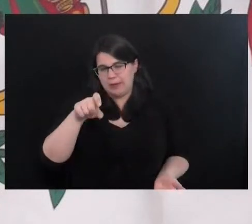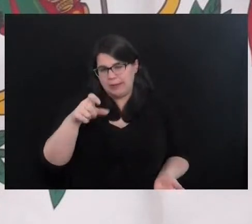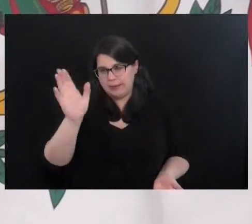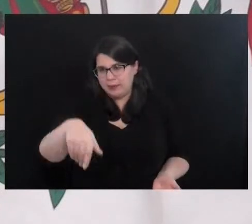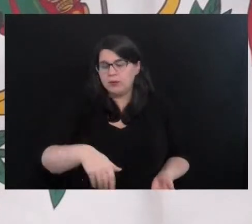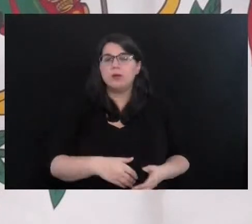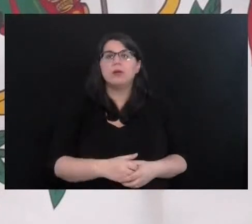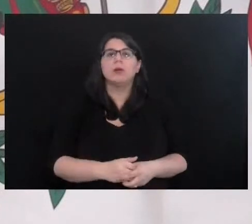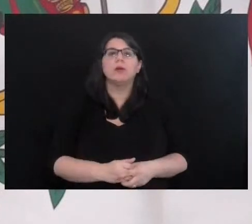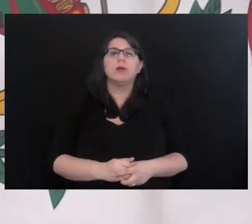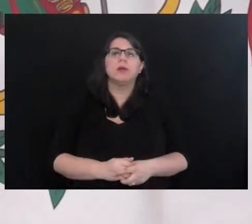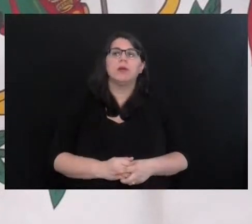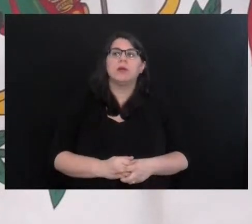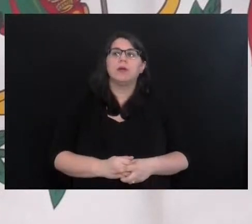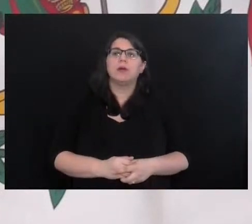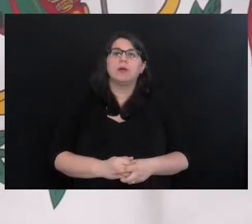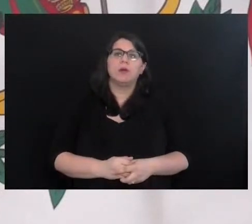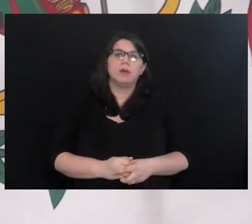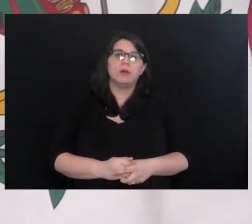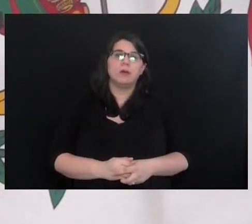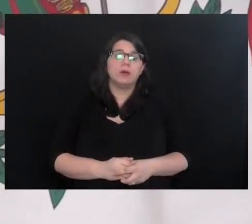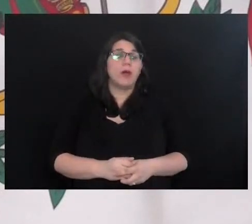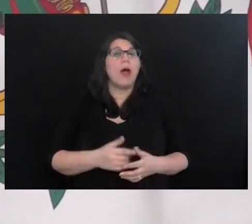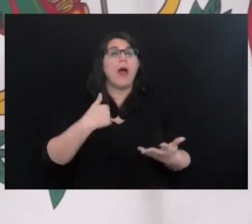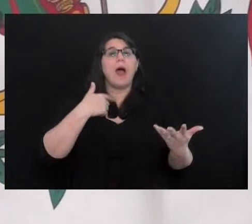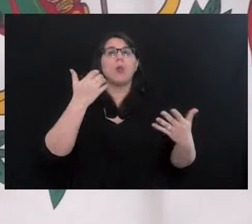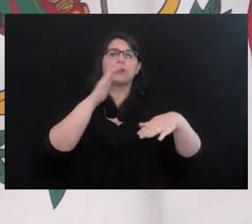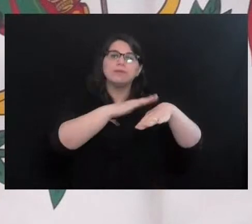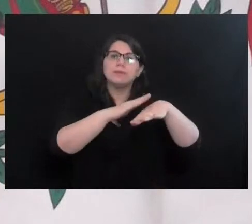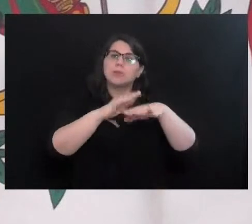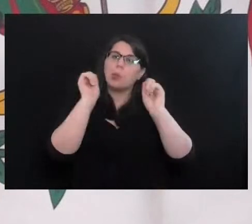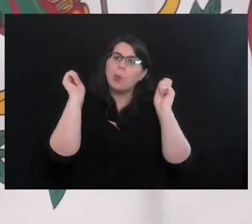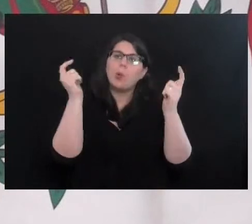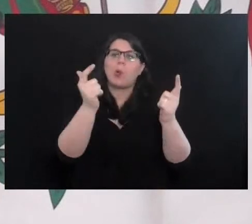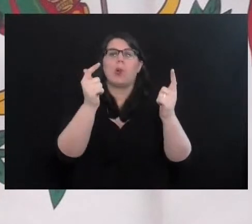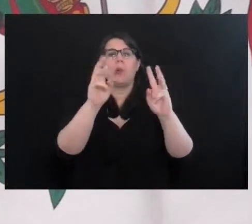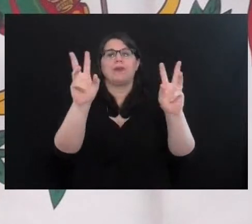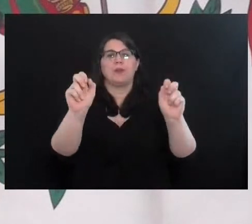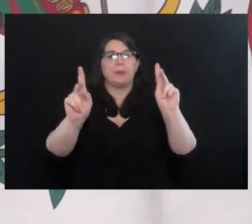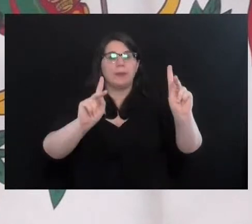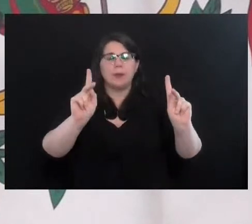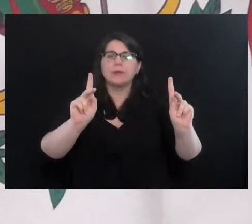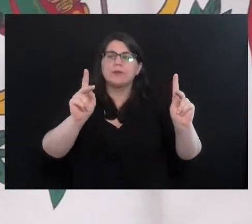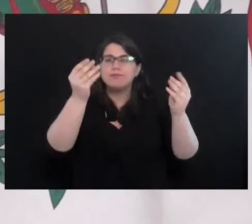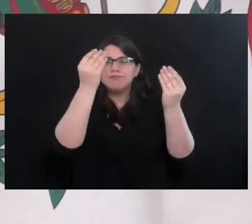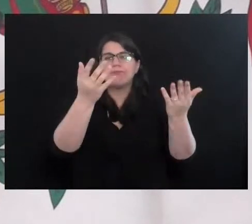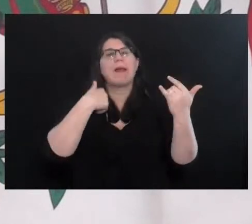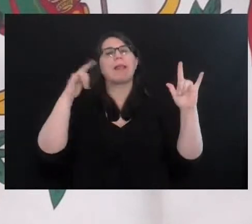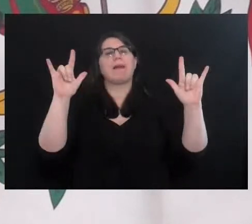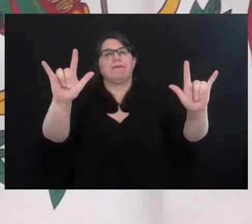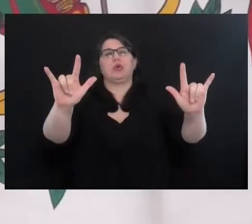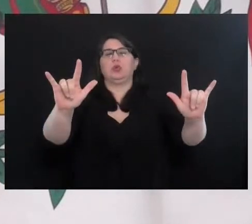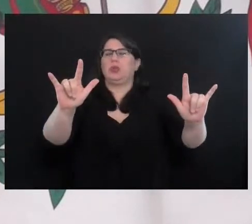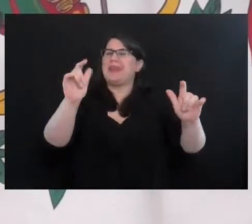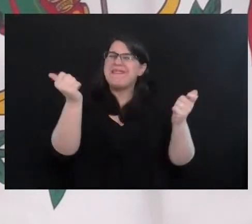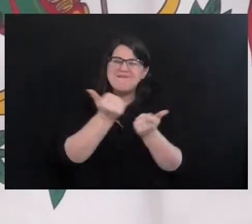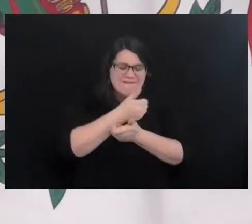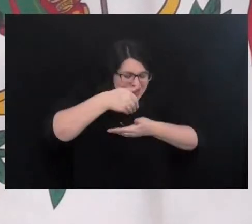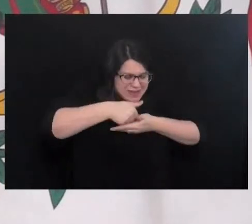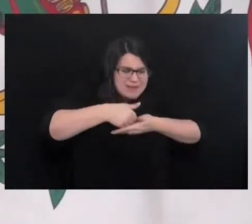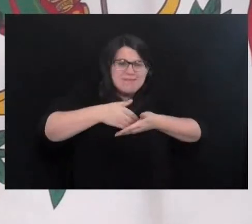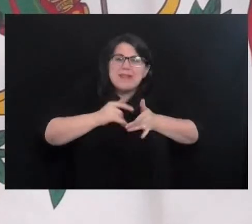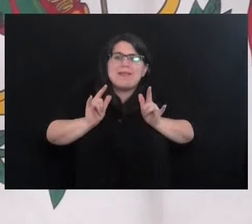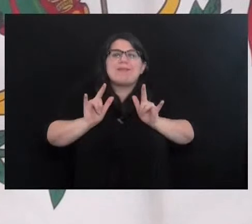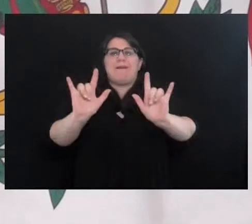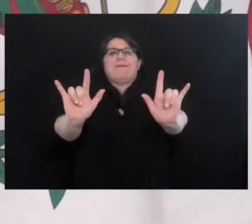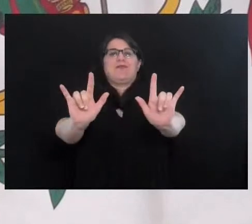just, I'd tell all West Virginians, I love you. I love you with all my soul, and I mean it.